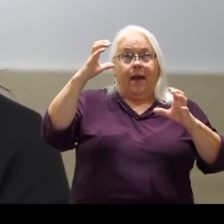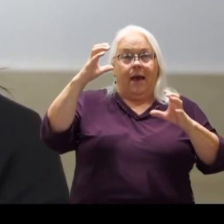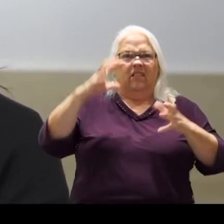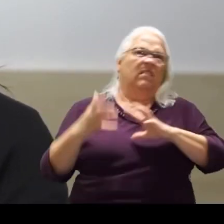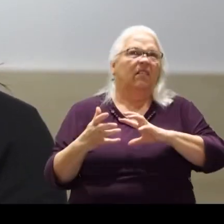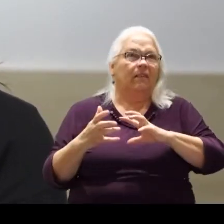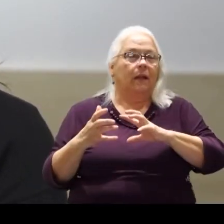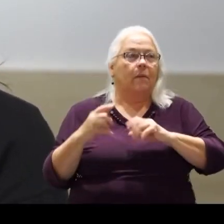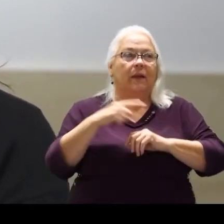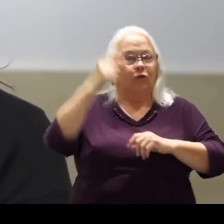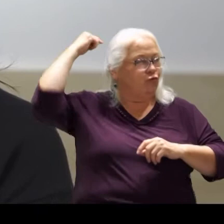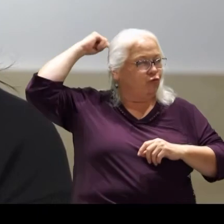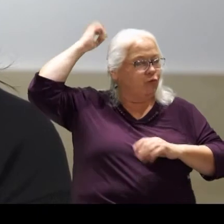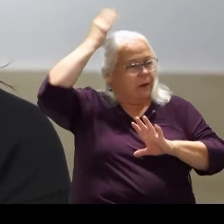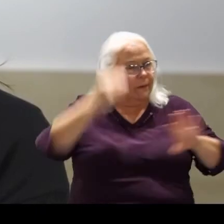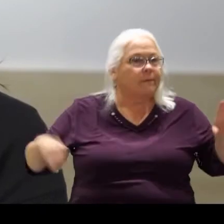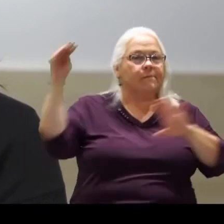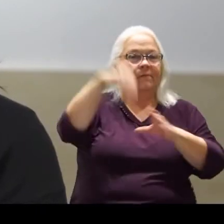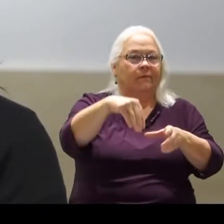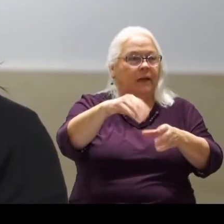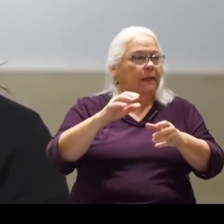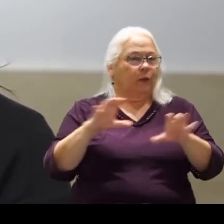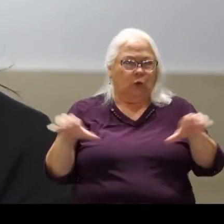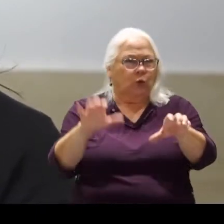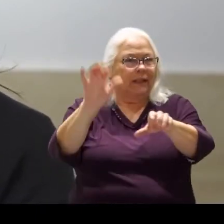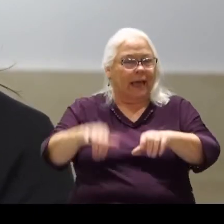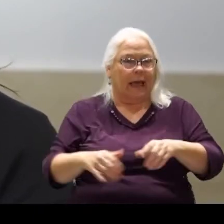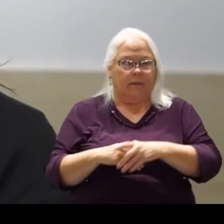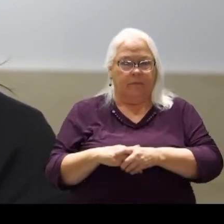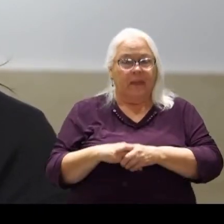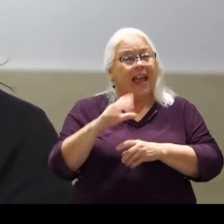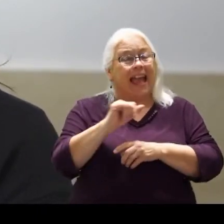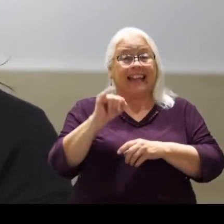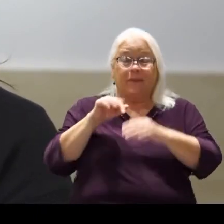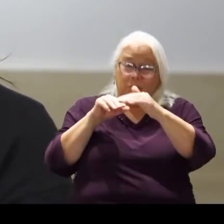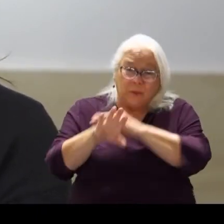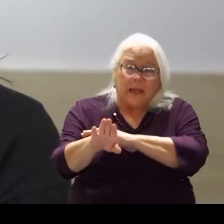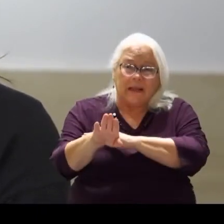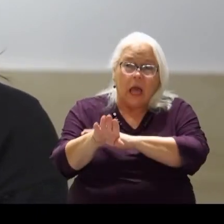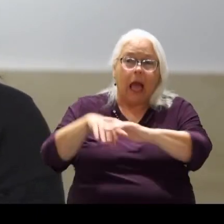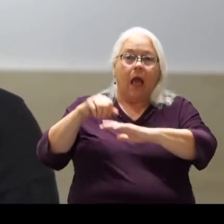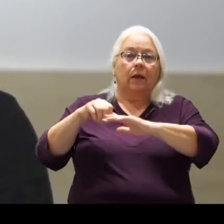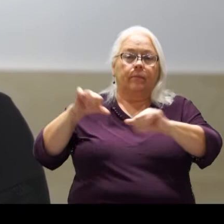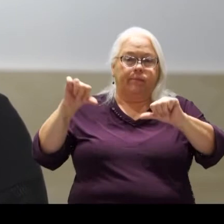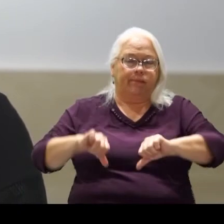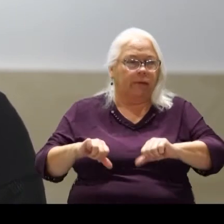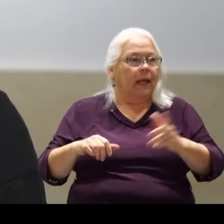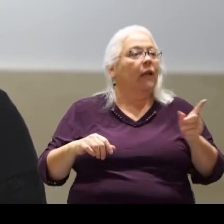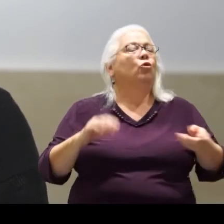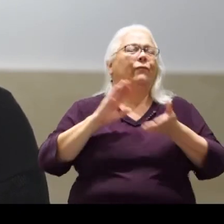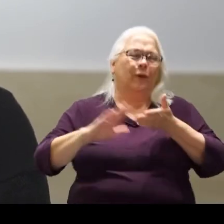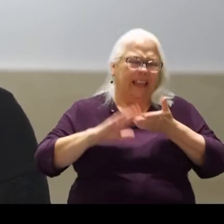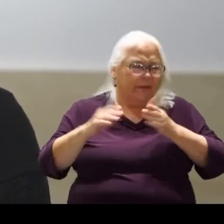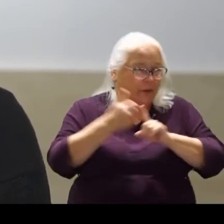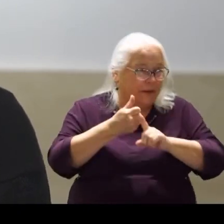to, but if you have all sorts of ideas hidden in your back pocket, you can pull them out when you need to. Be forgiving of yourselves if it